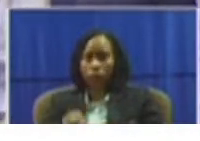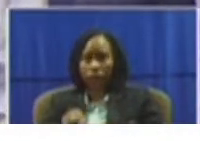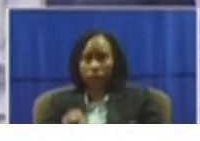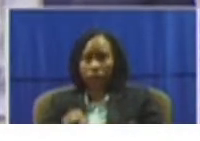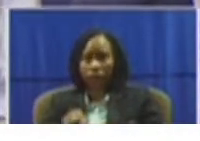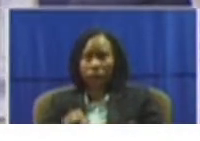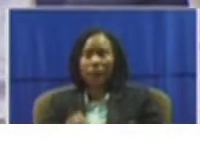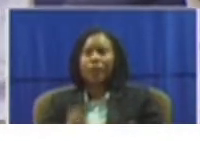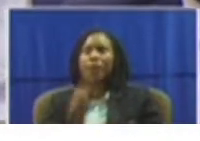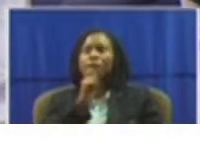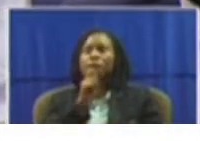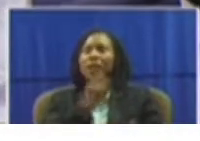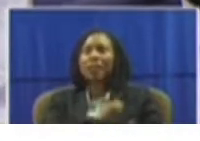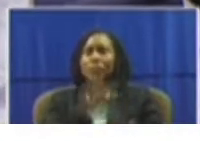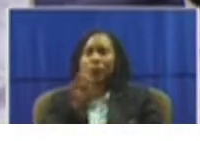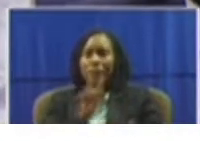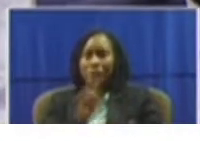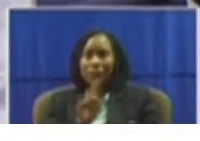that the Speaker